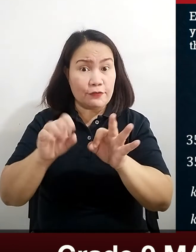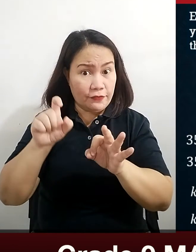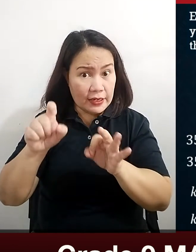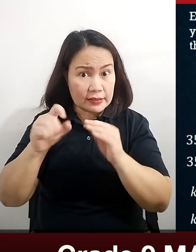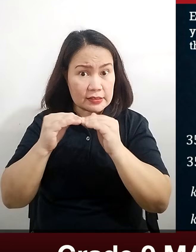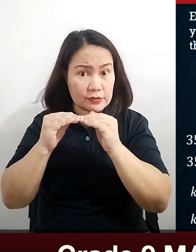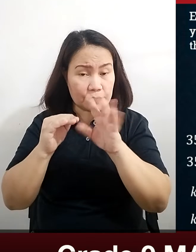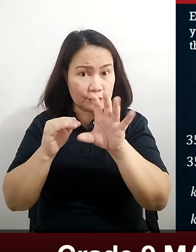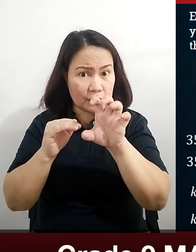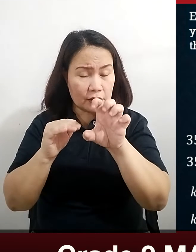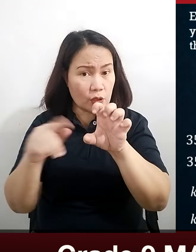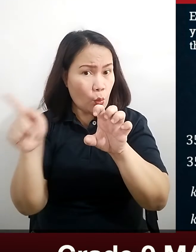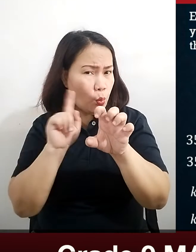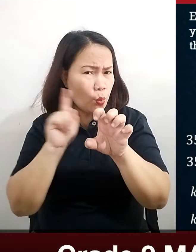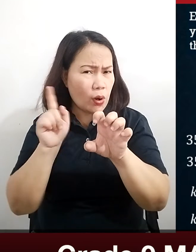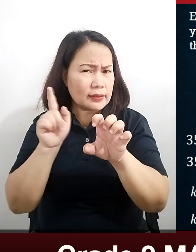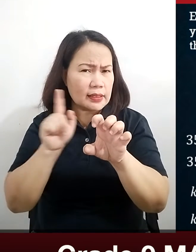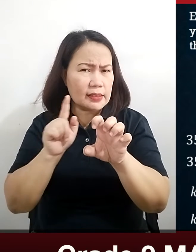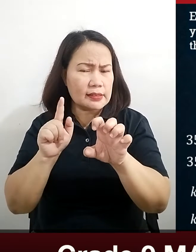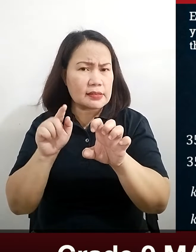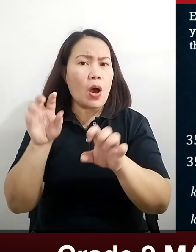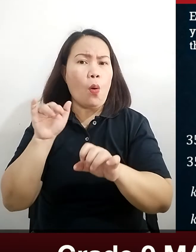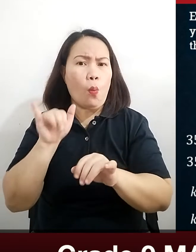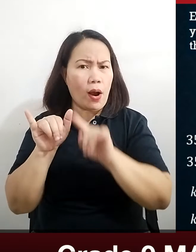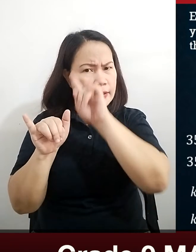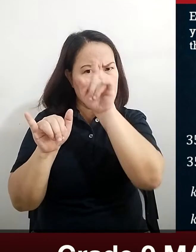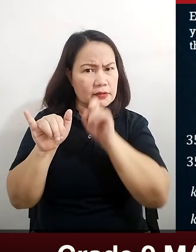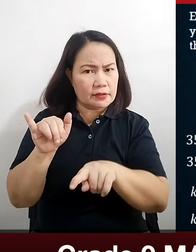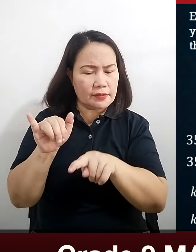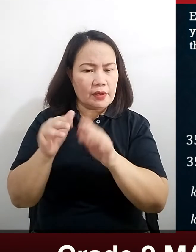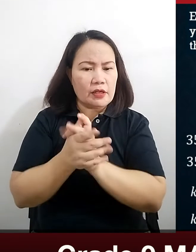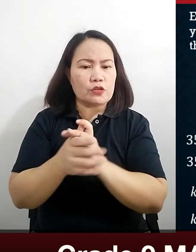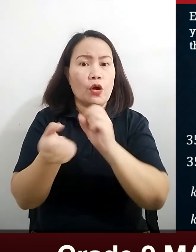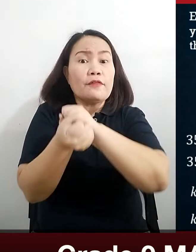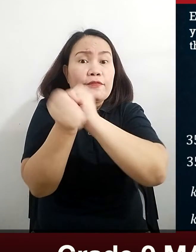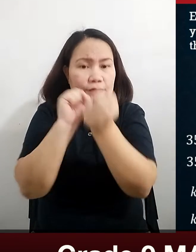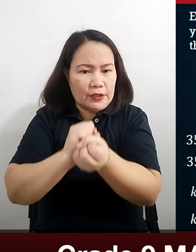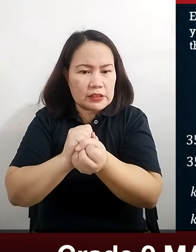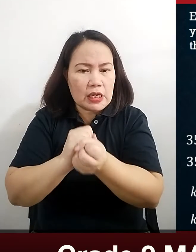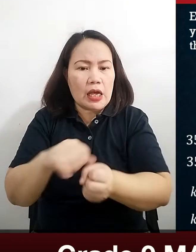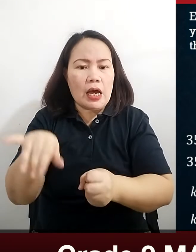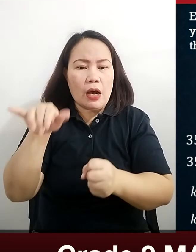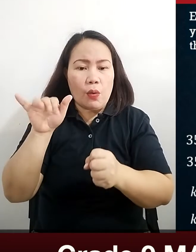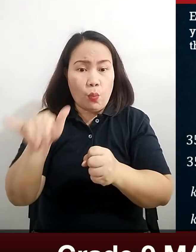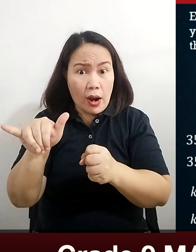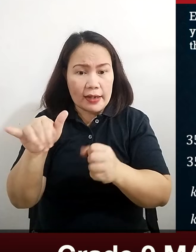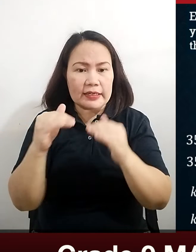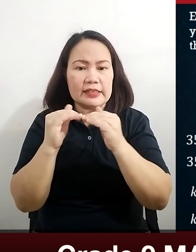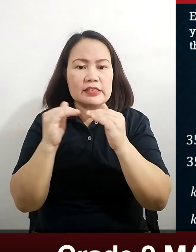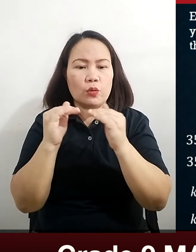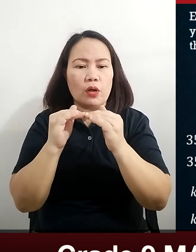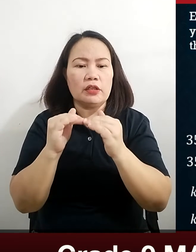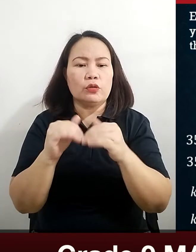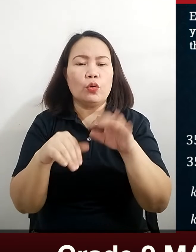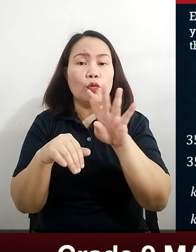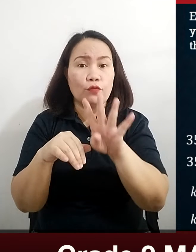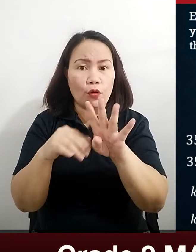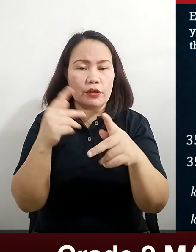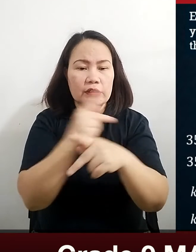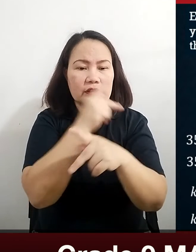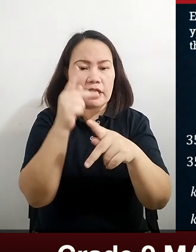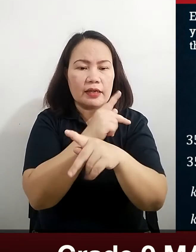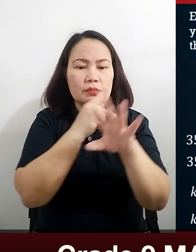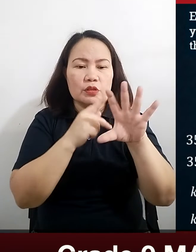the value of y? So substitute lang natin yung value ng x natin. So y is equal to 4 times 15.